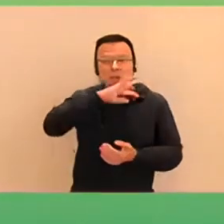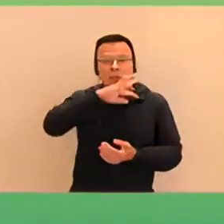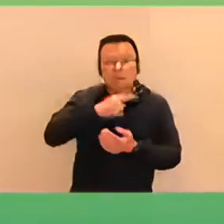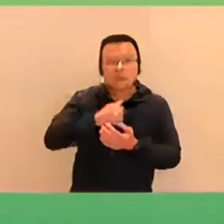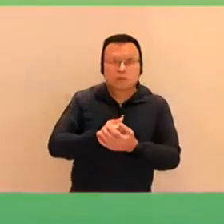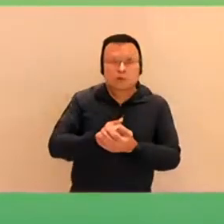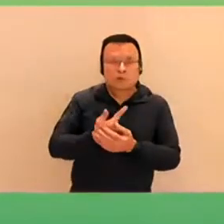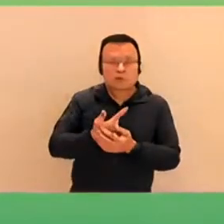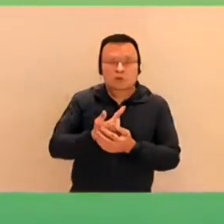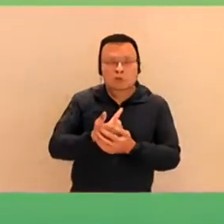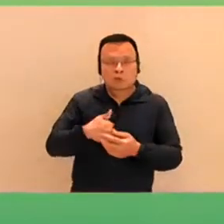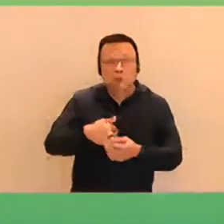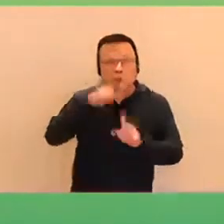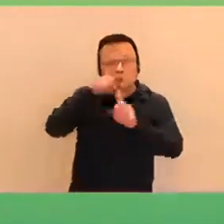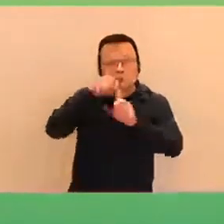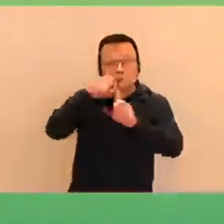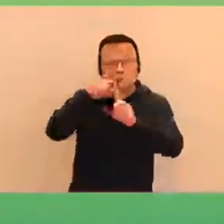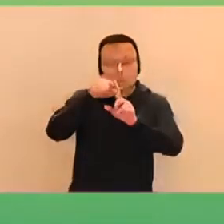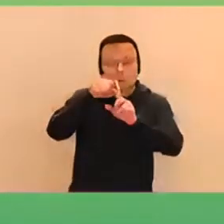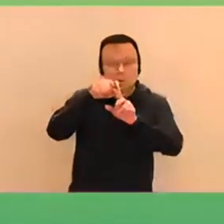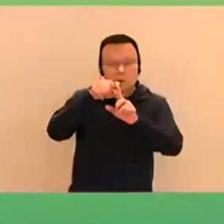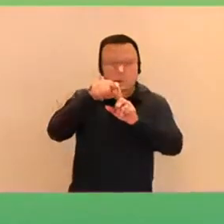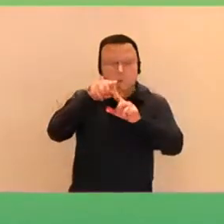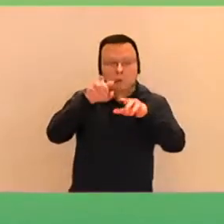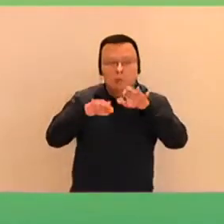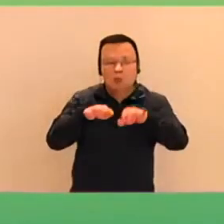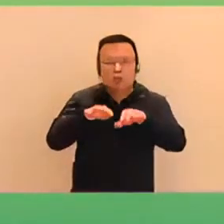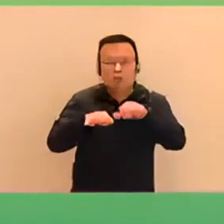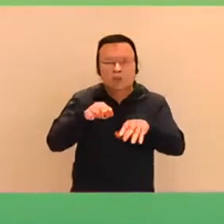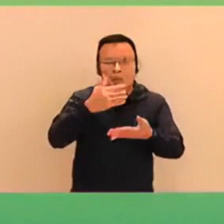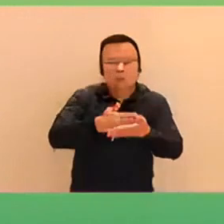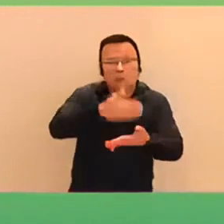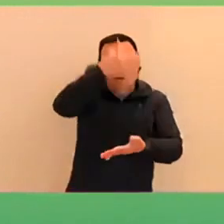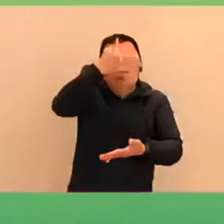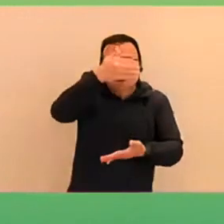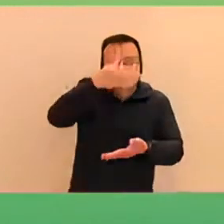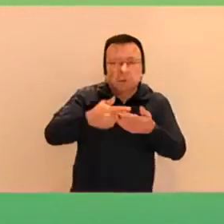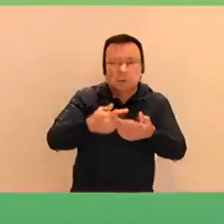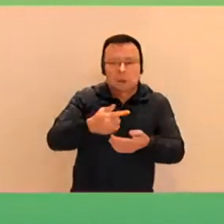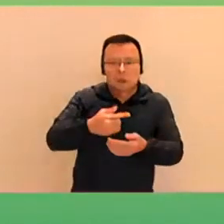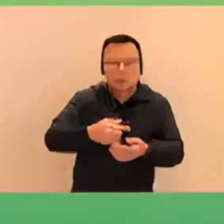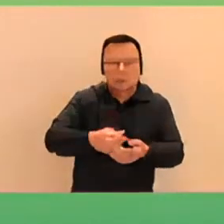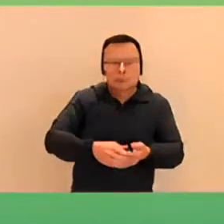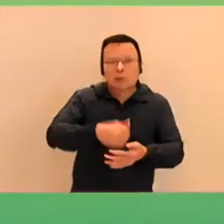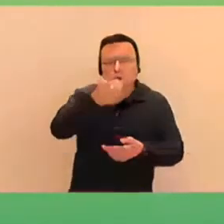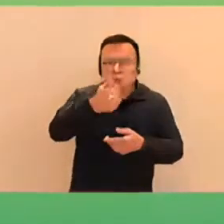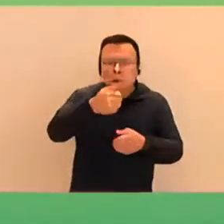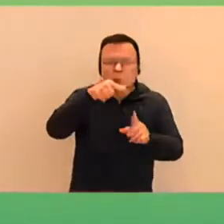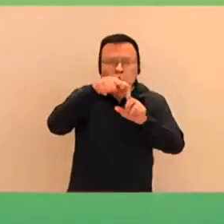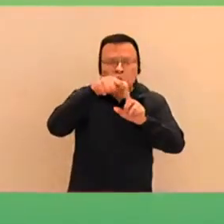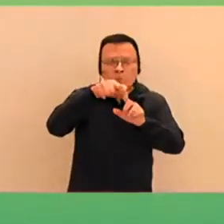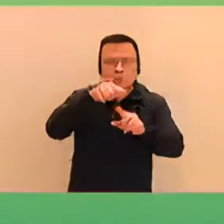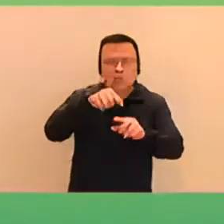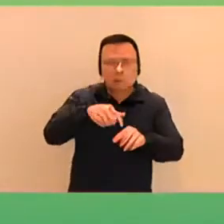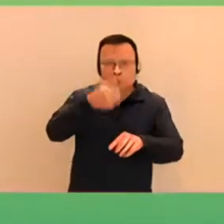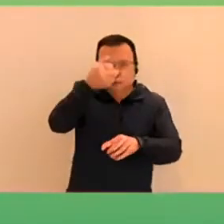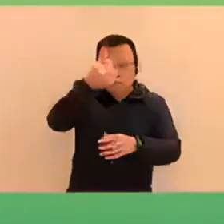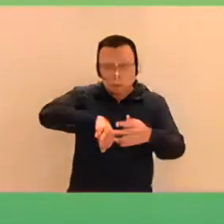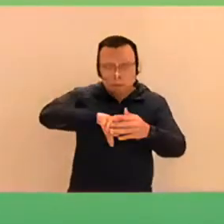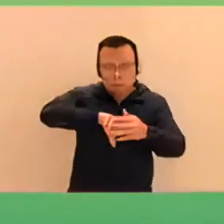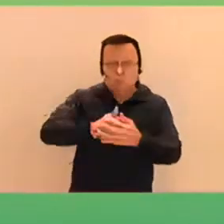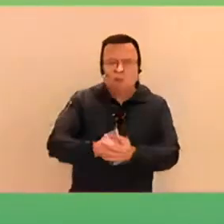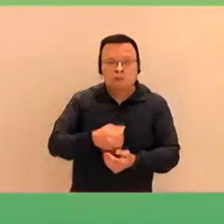say we fulfill our, the original idea to design this demo building? So after the building